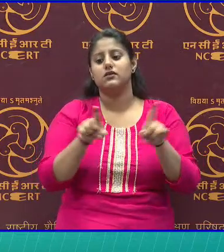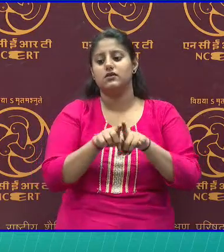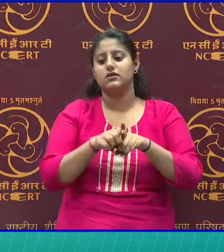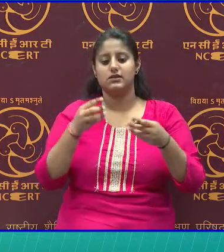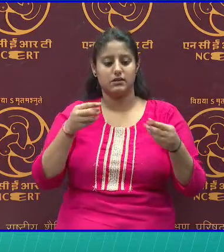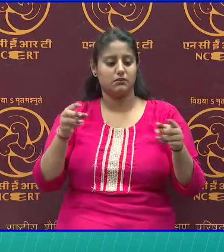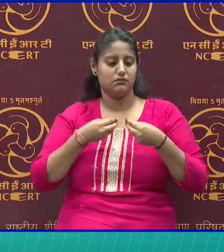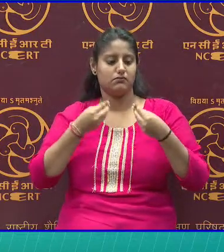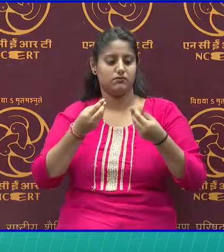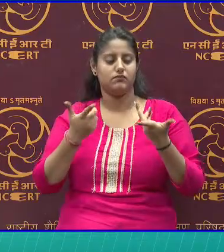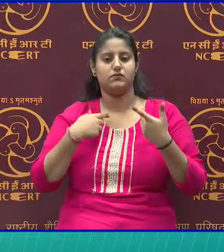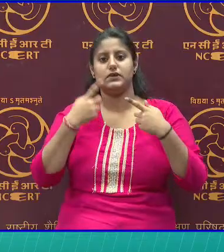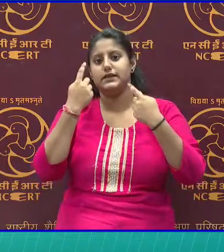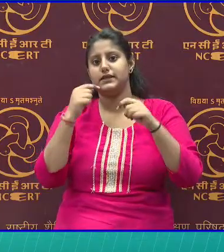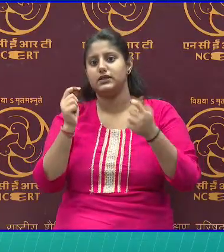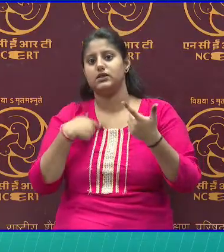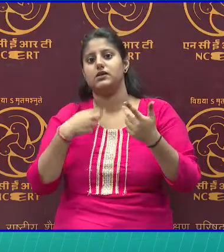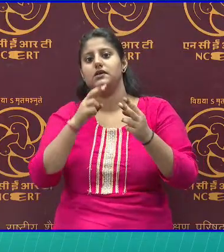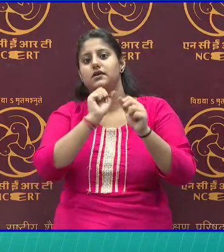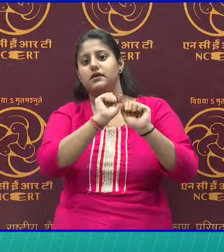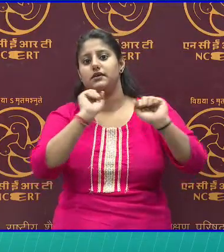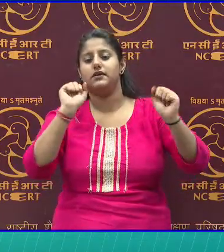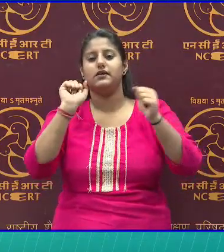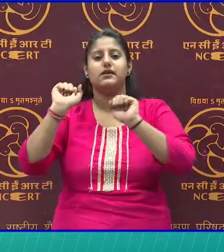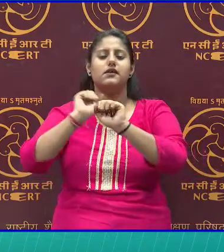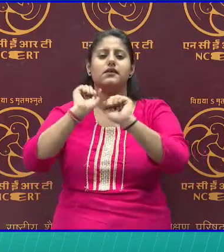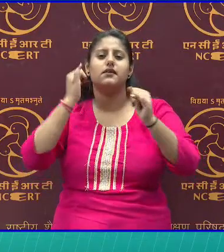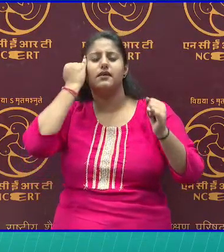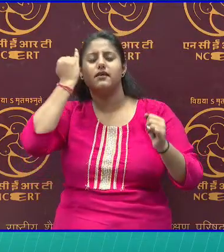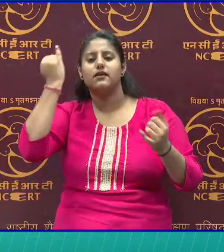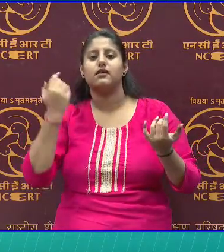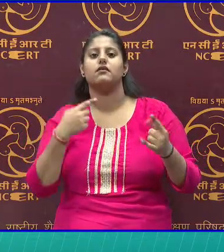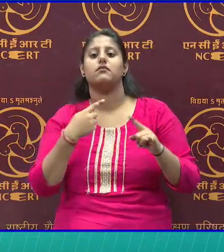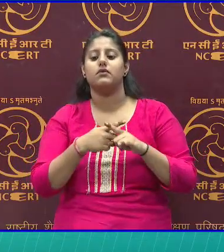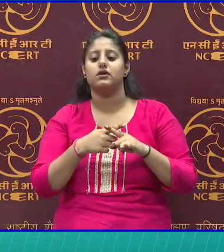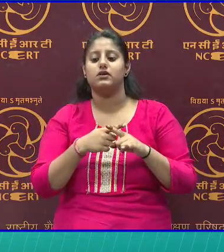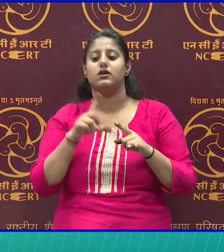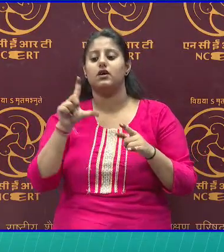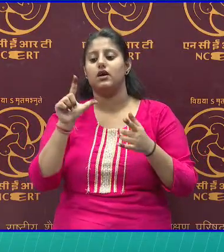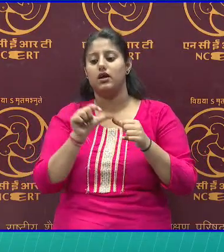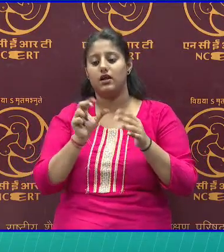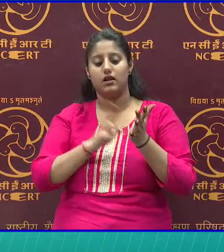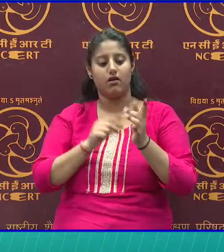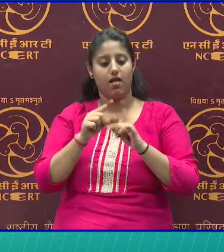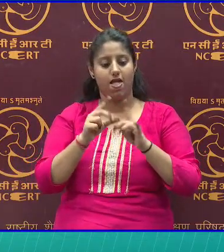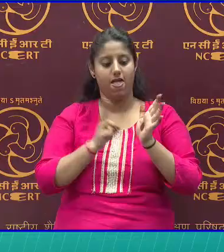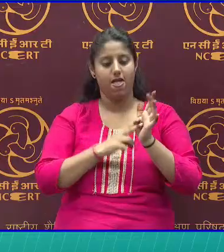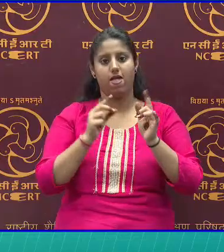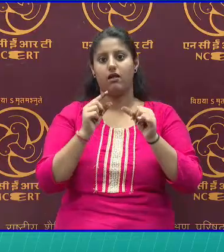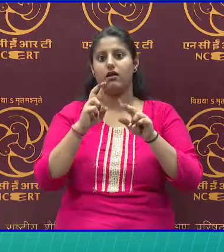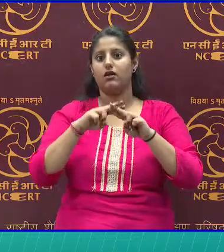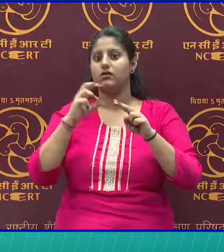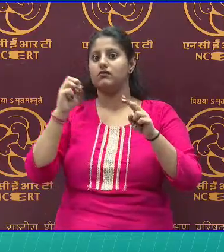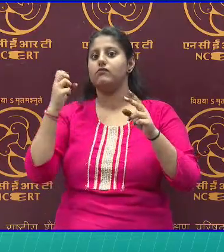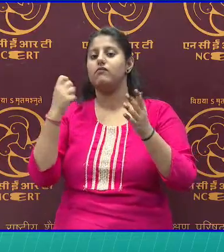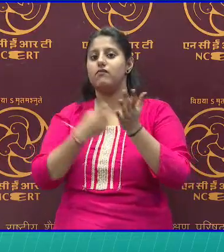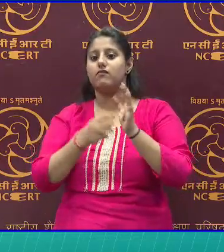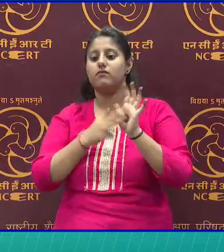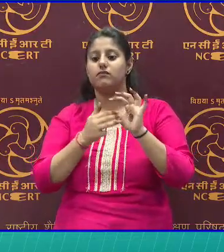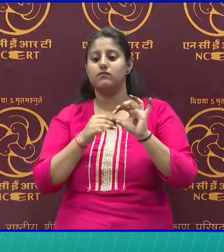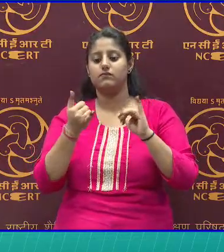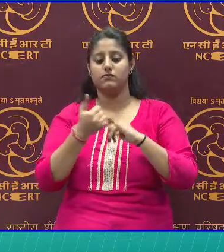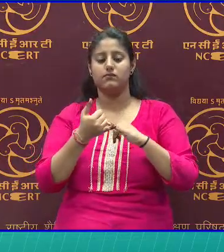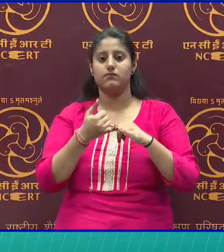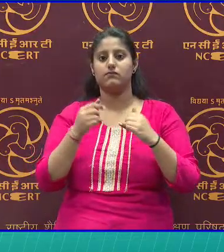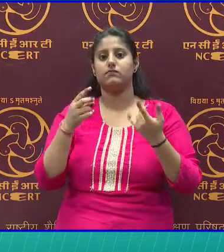children experiences of designing certain things. And even the landform chapter that we are discussing, we have given an activity that